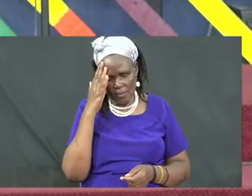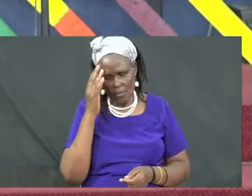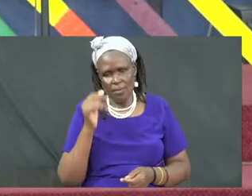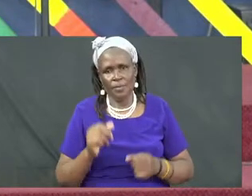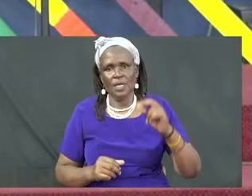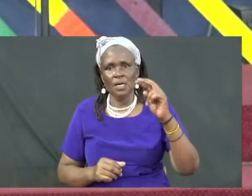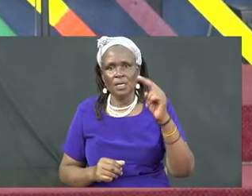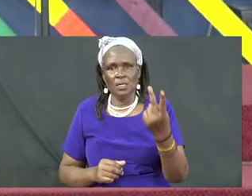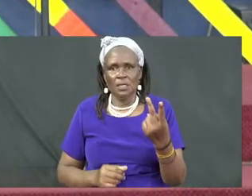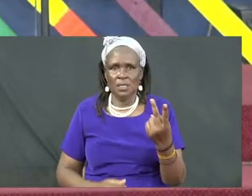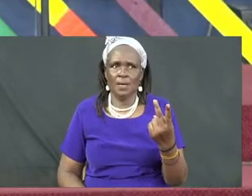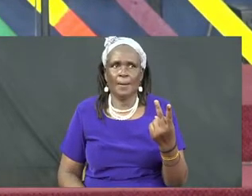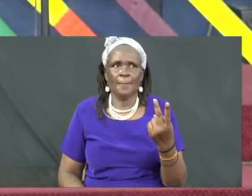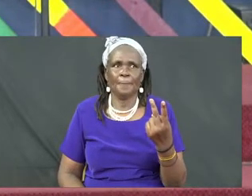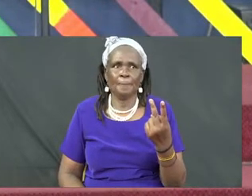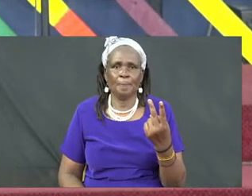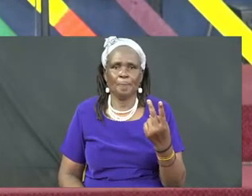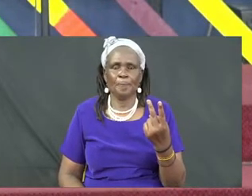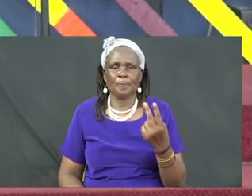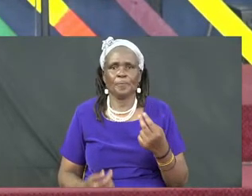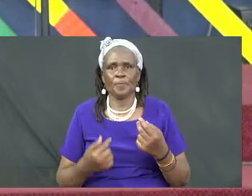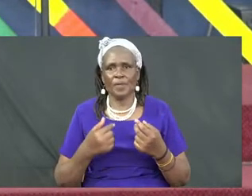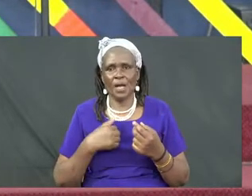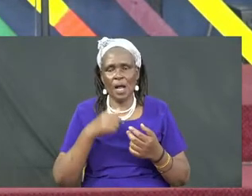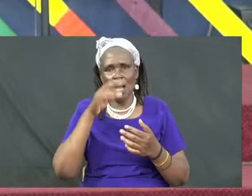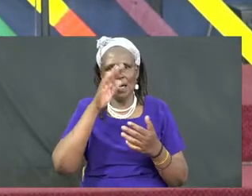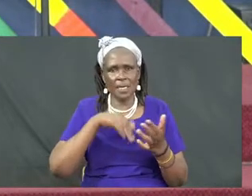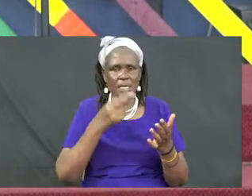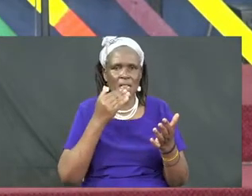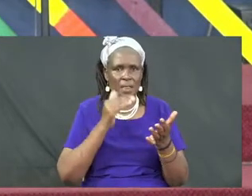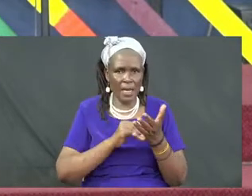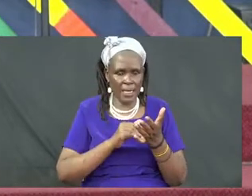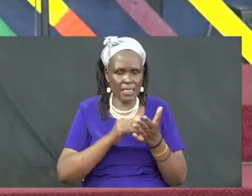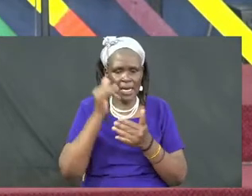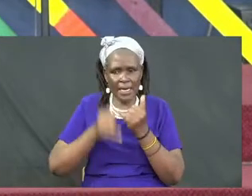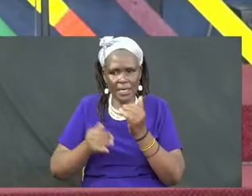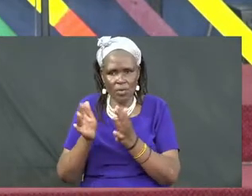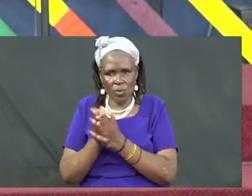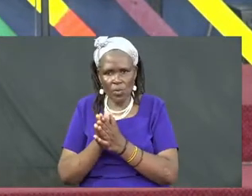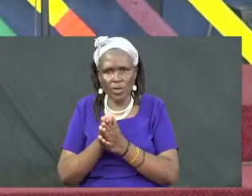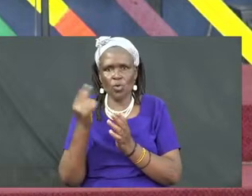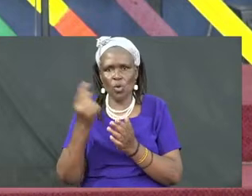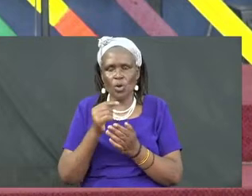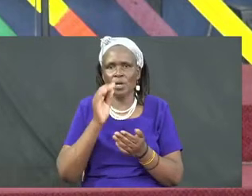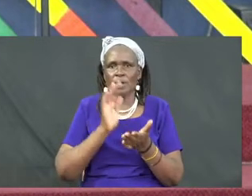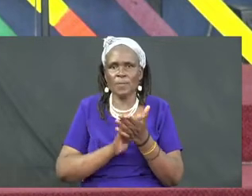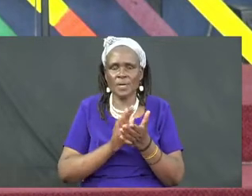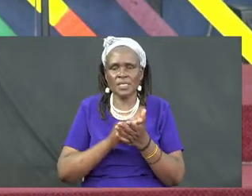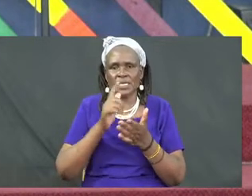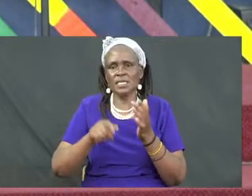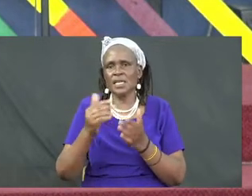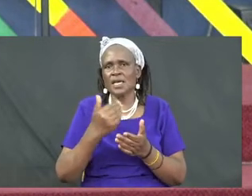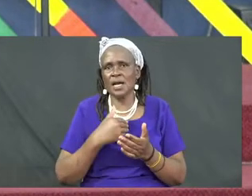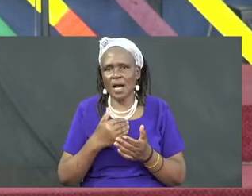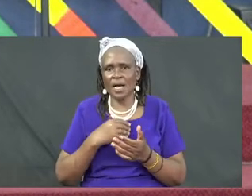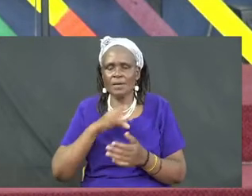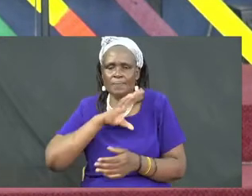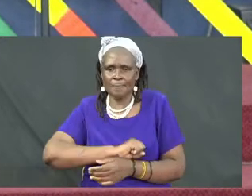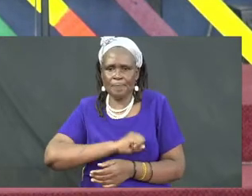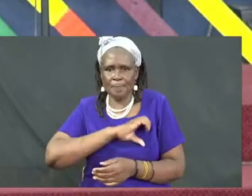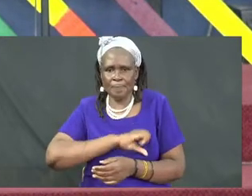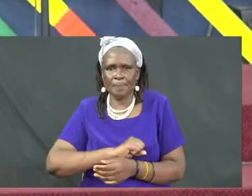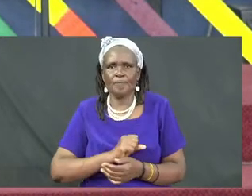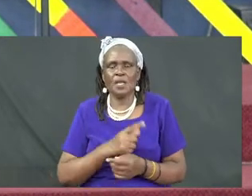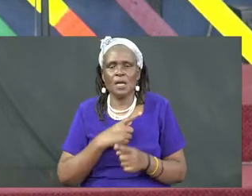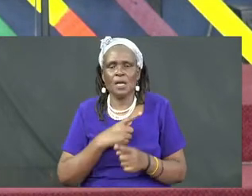secondly, I wish the letter ended with only praise from Jesus that they had persevered.